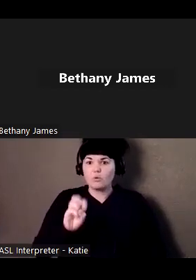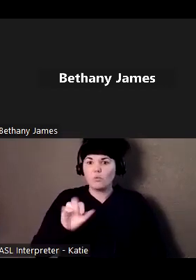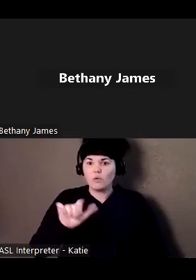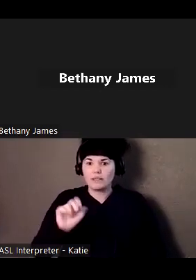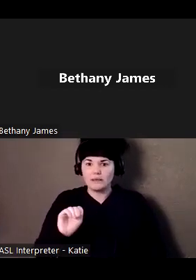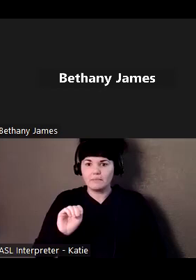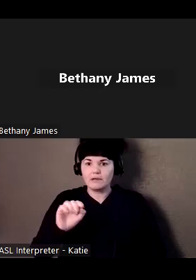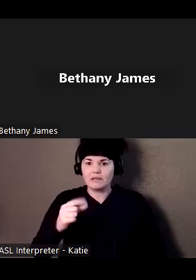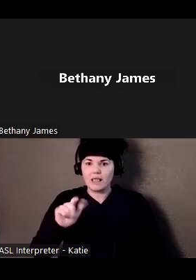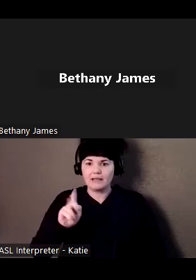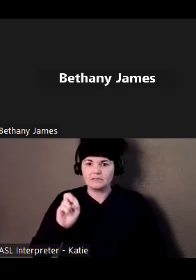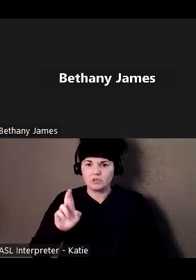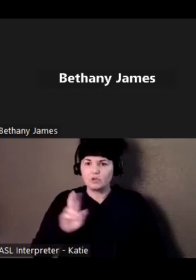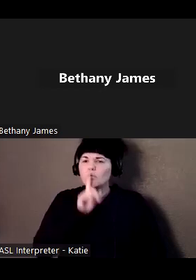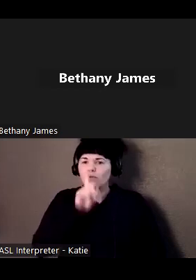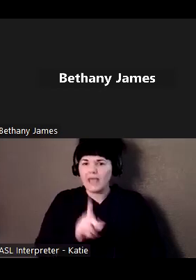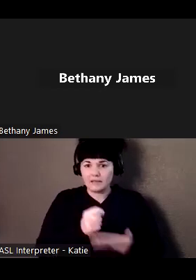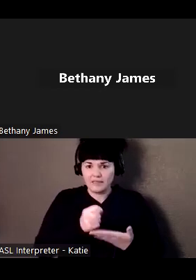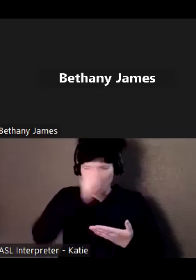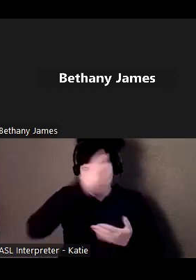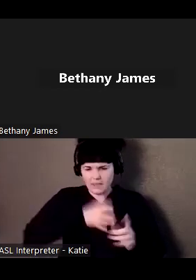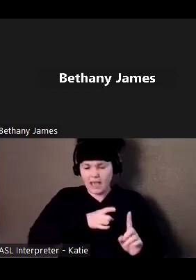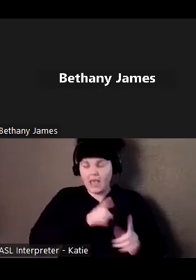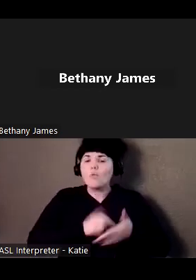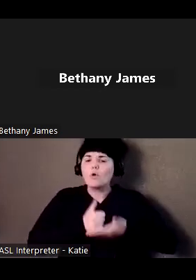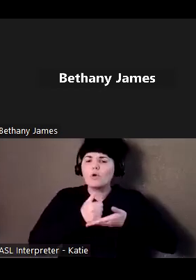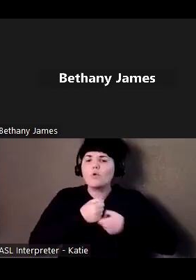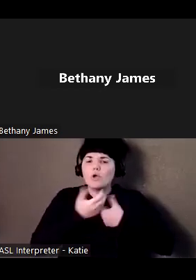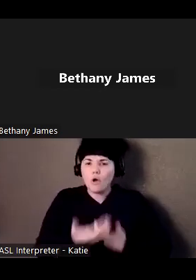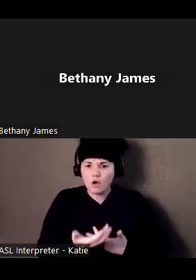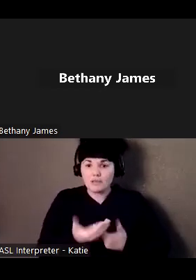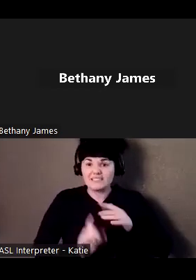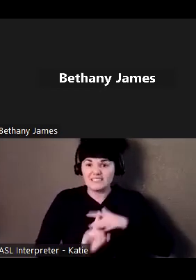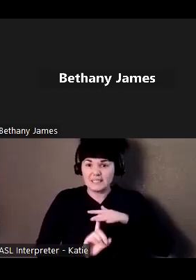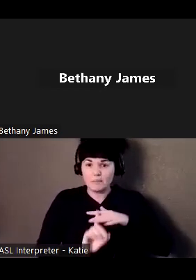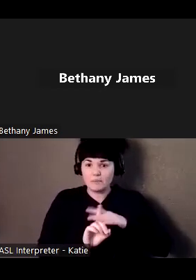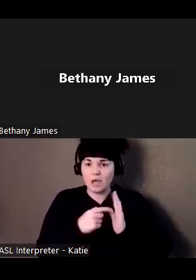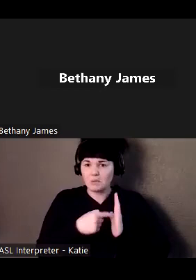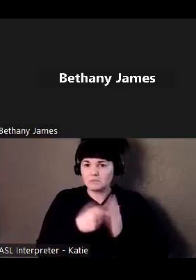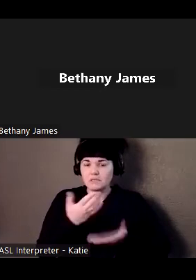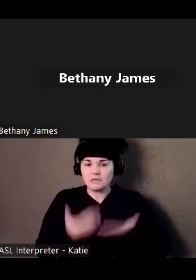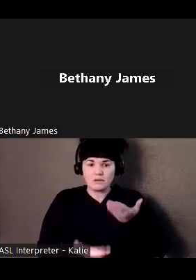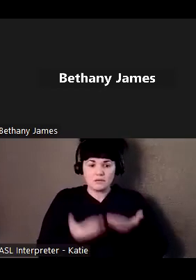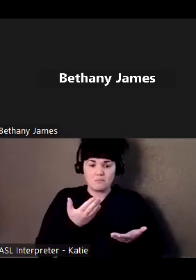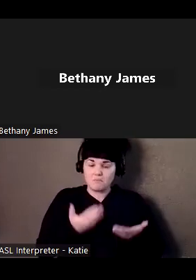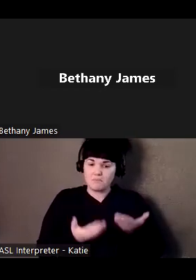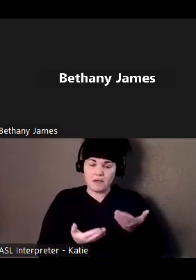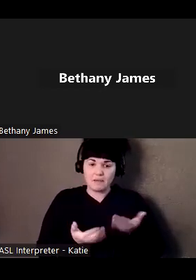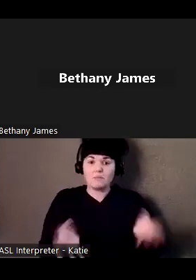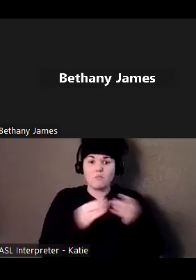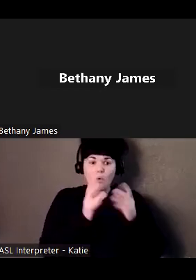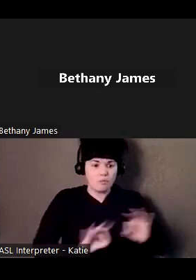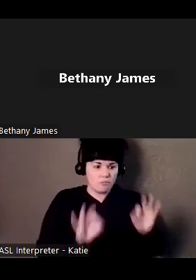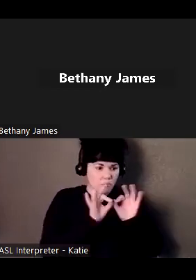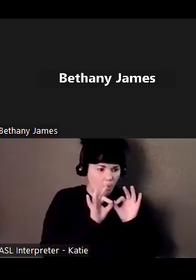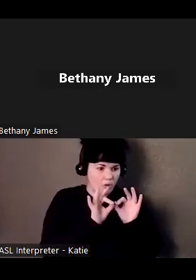guy, what causes symptoms may be less important than what purpose the symptoms serve and what needs they